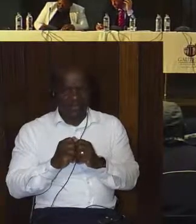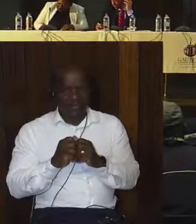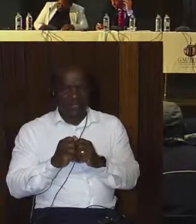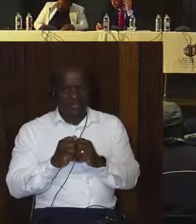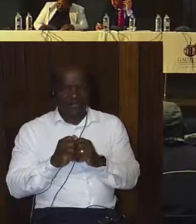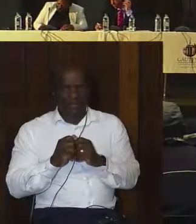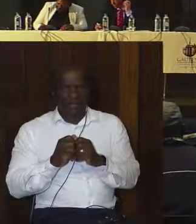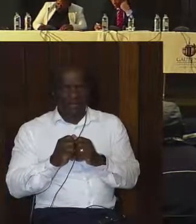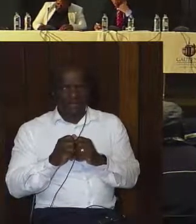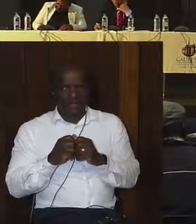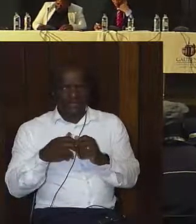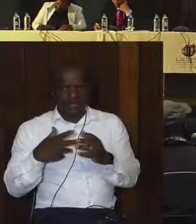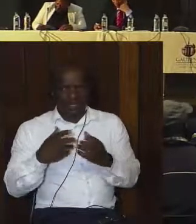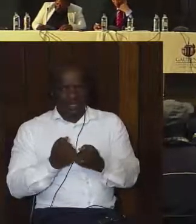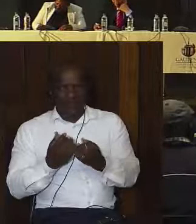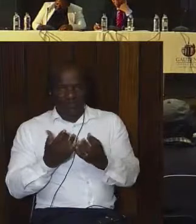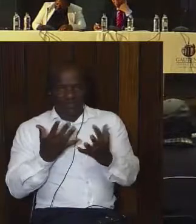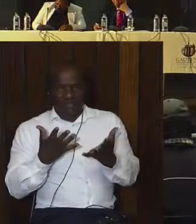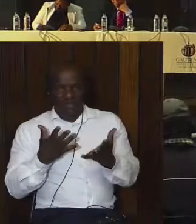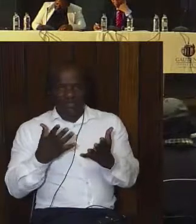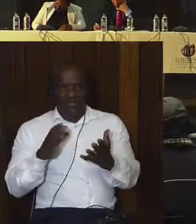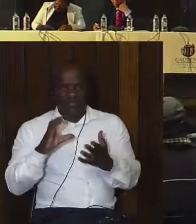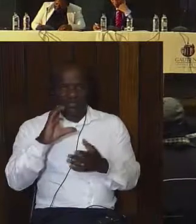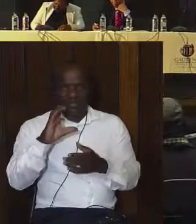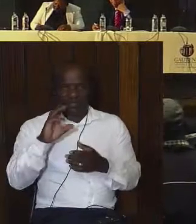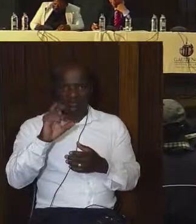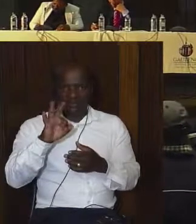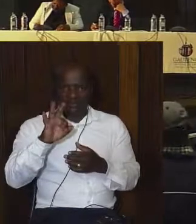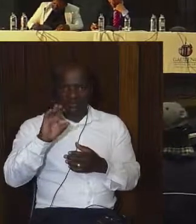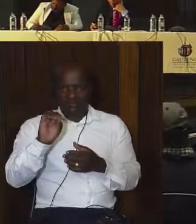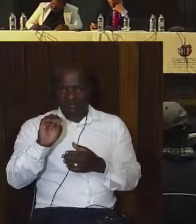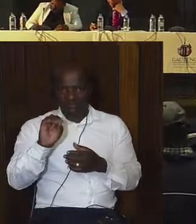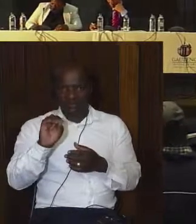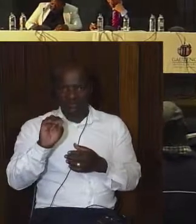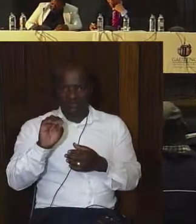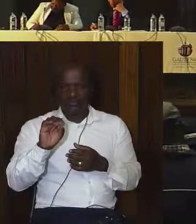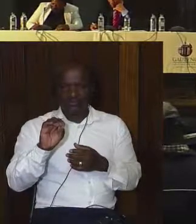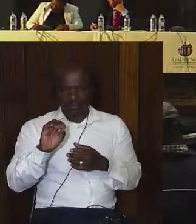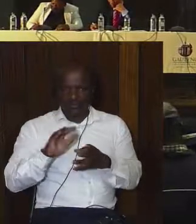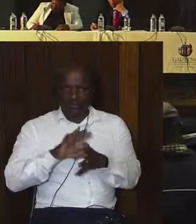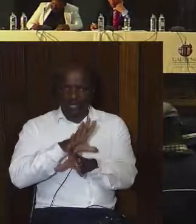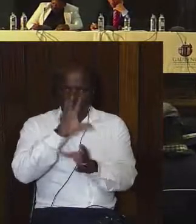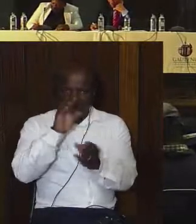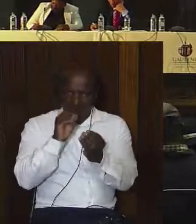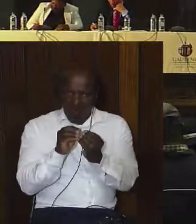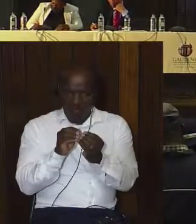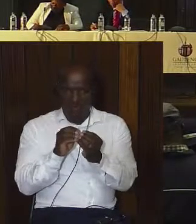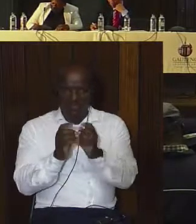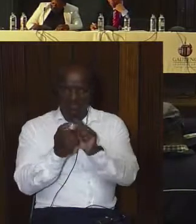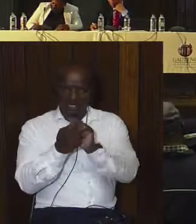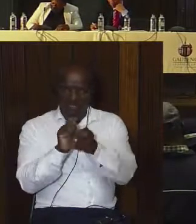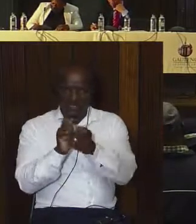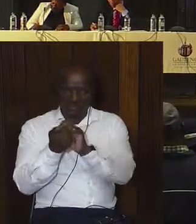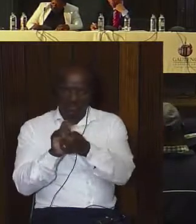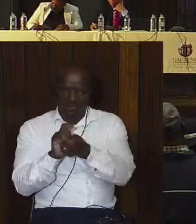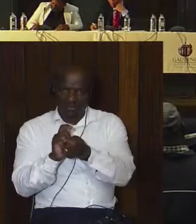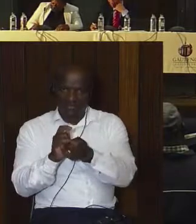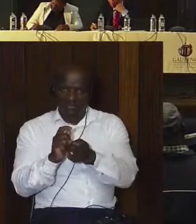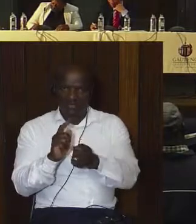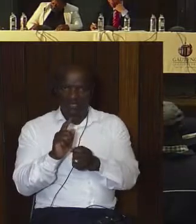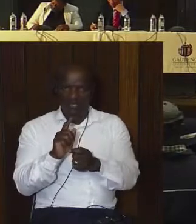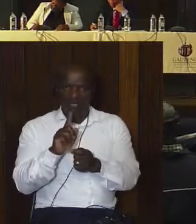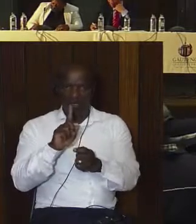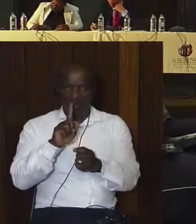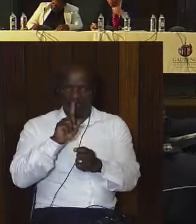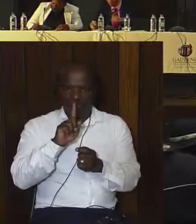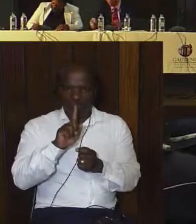as presented by the CFO here. The overall downward adjustment of 1%, which is 112